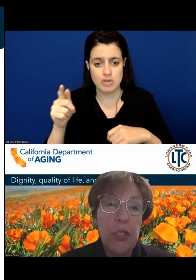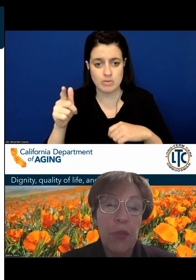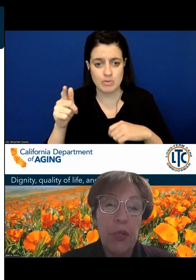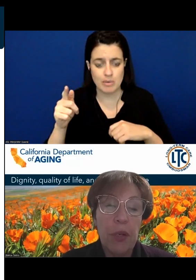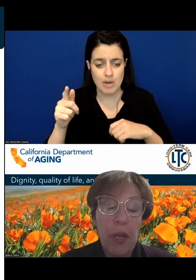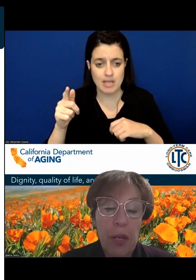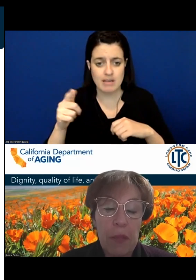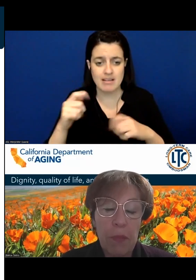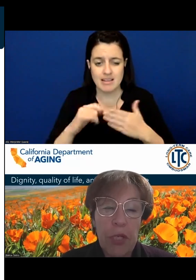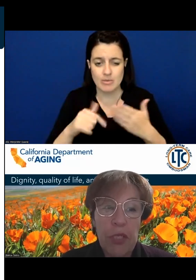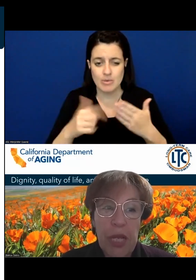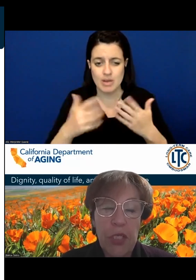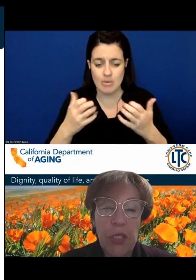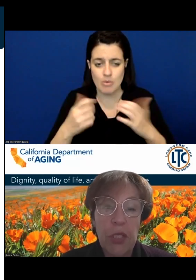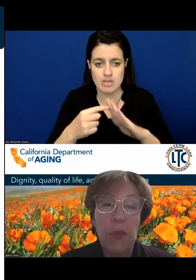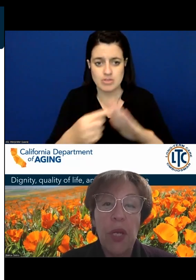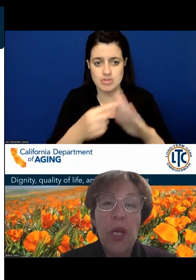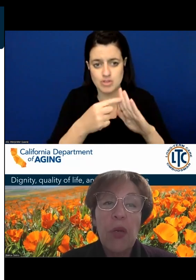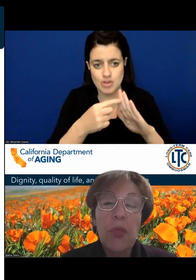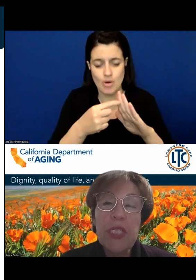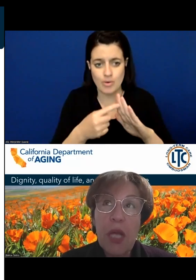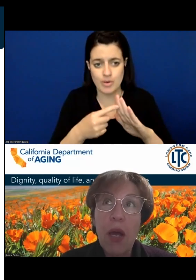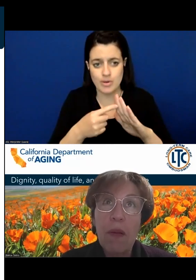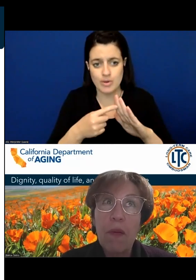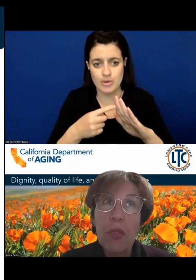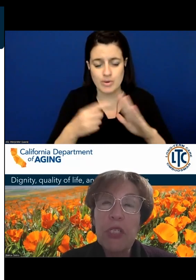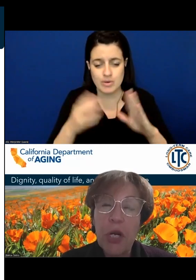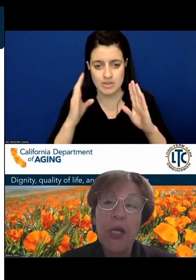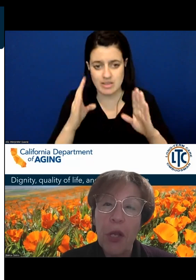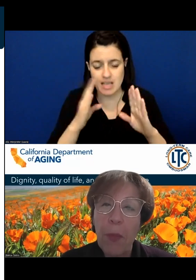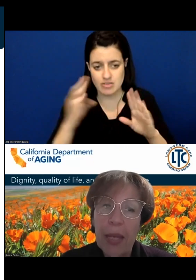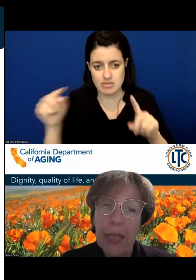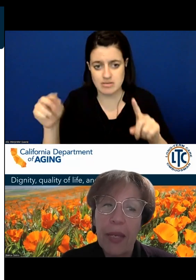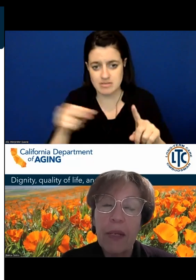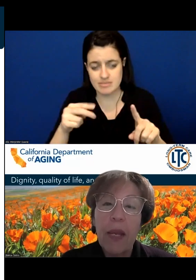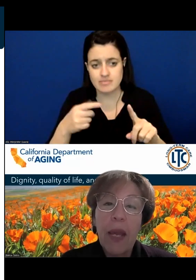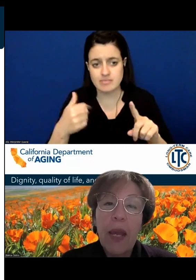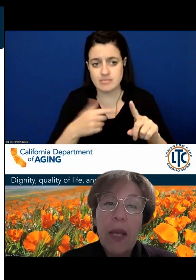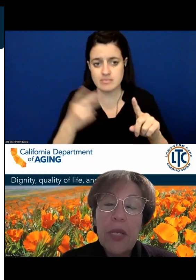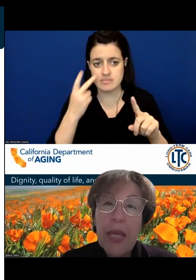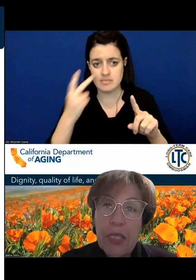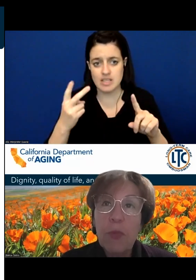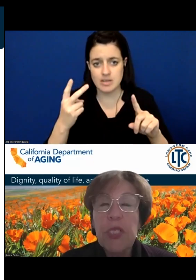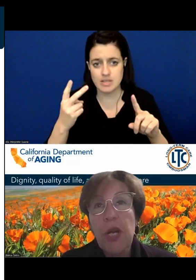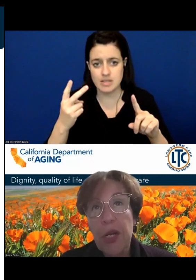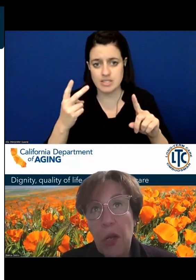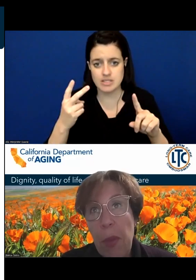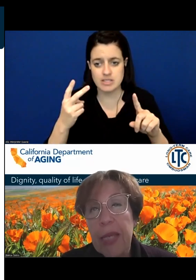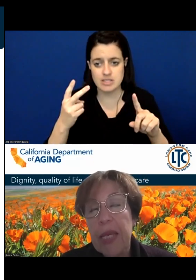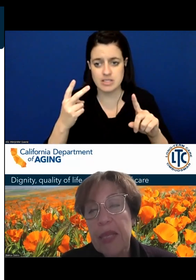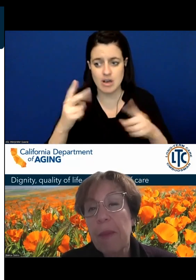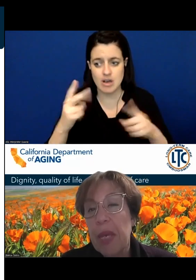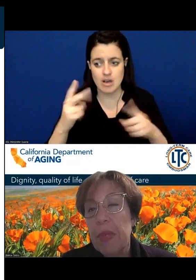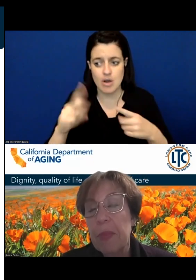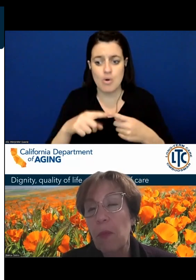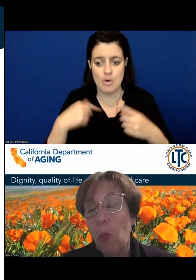wanted to show bring your attention to, we saw when we started to go back in, yes, we started to go back